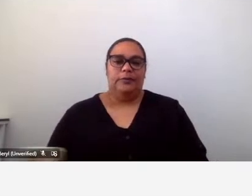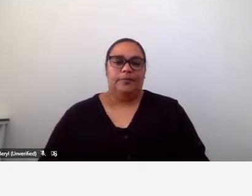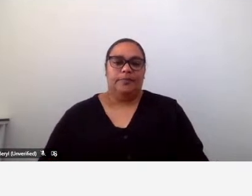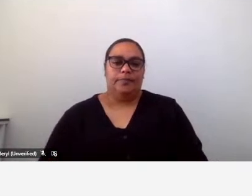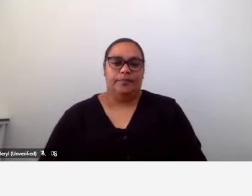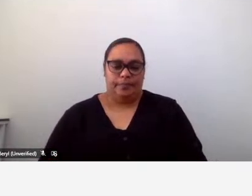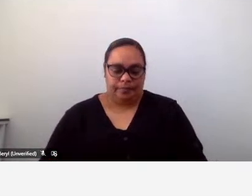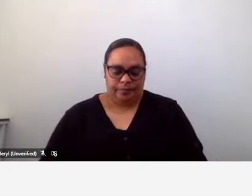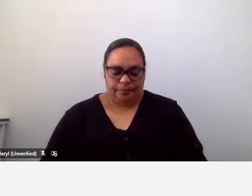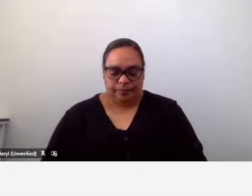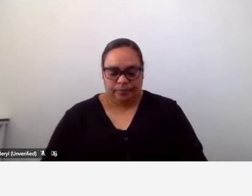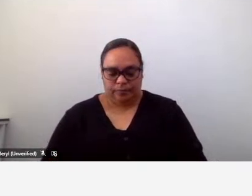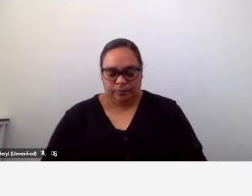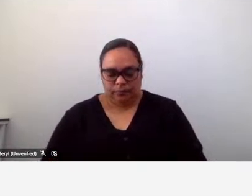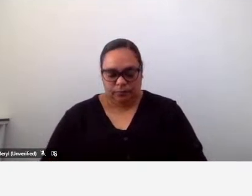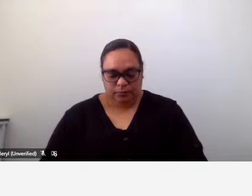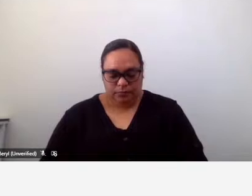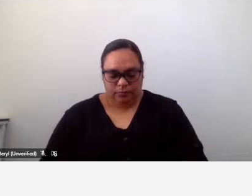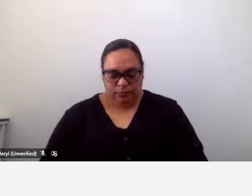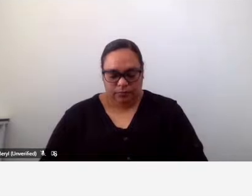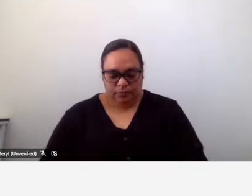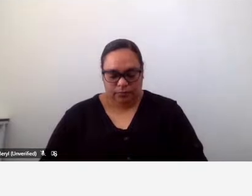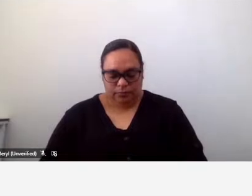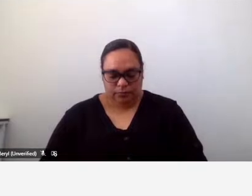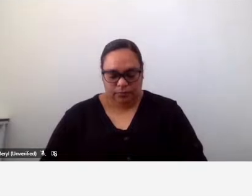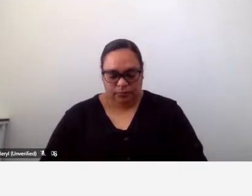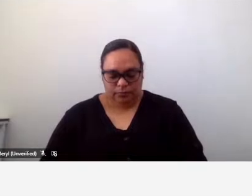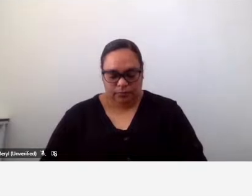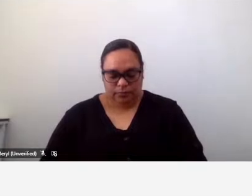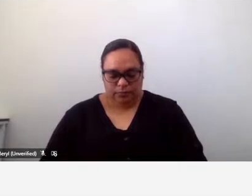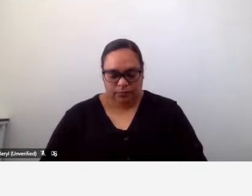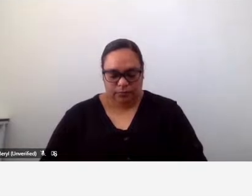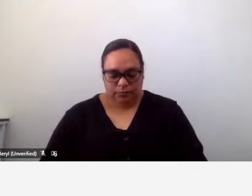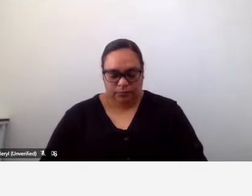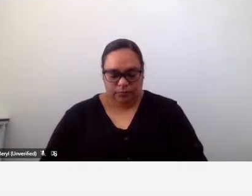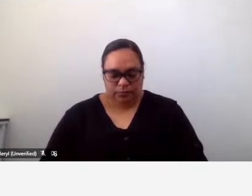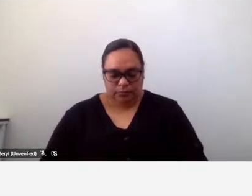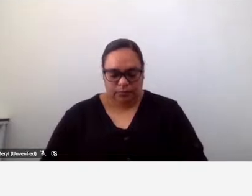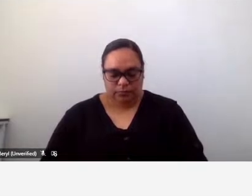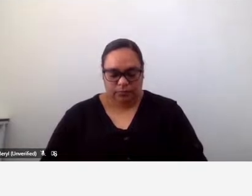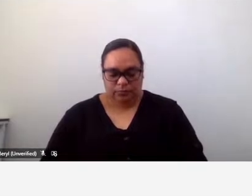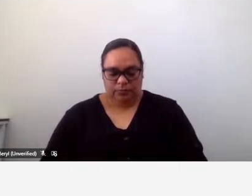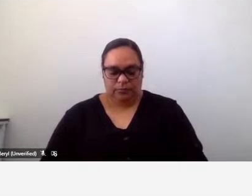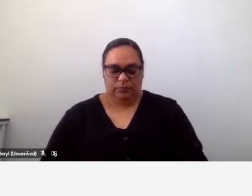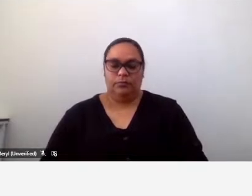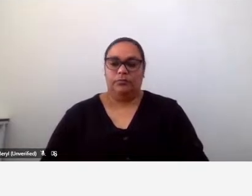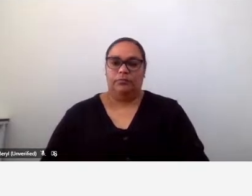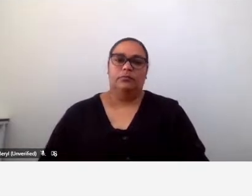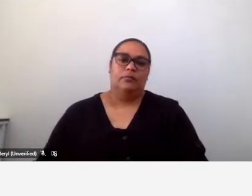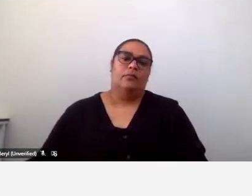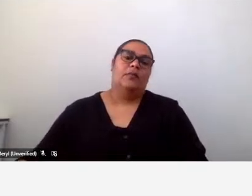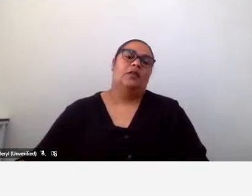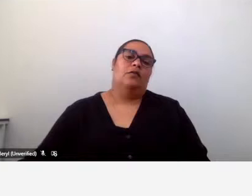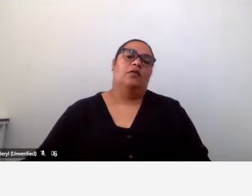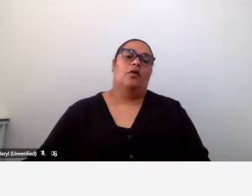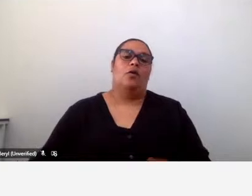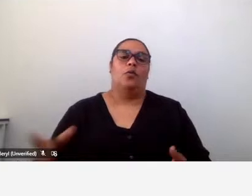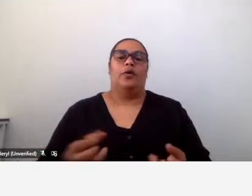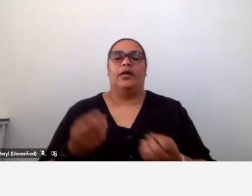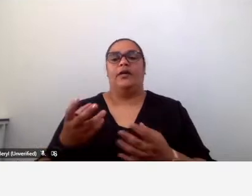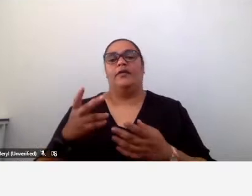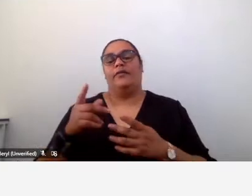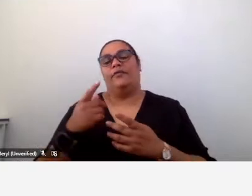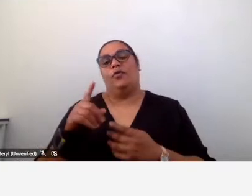you, Themba. I must maybe ask the chairperson of the WCCC to respond to some questions as